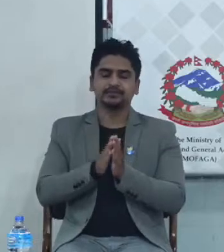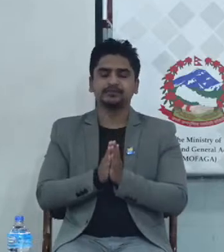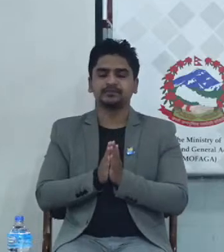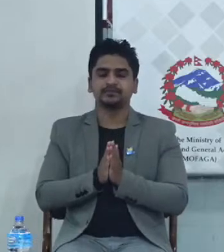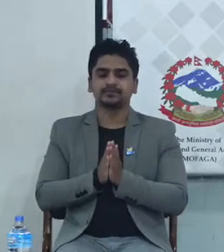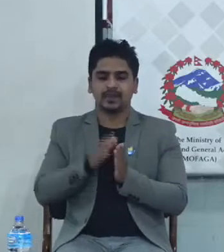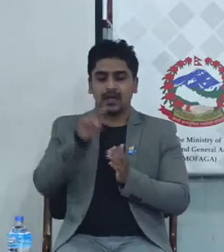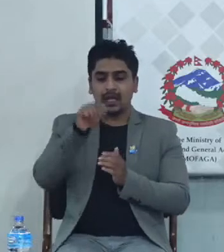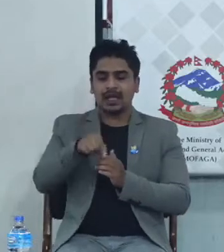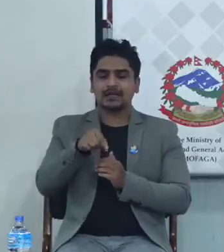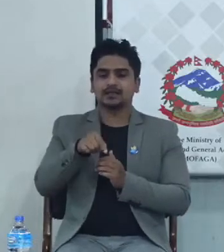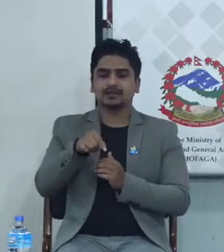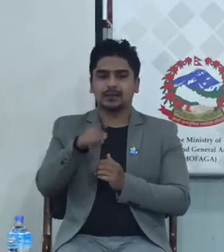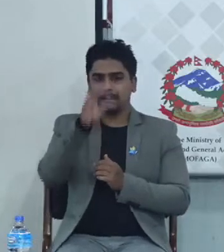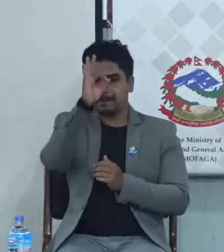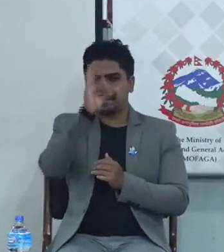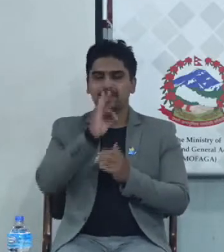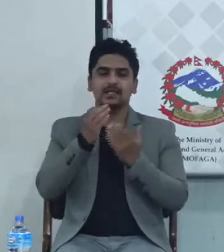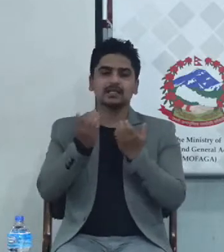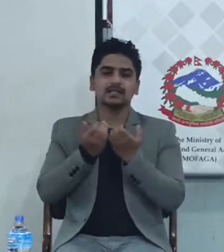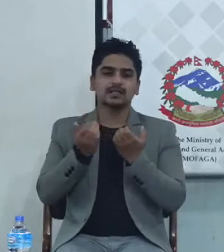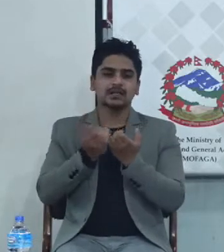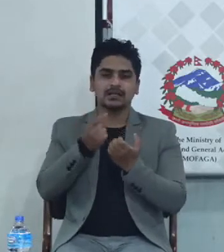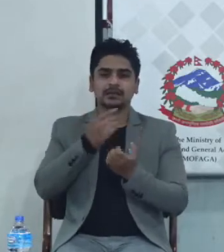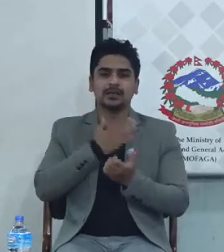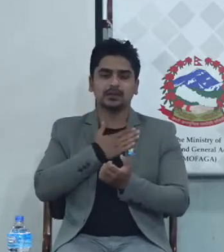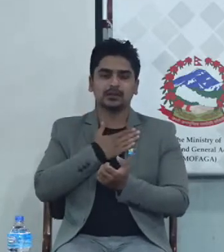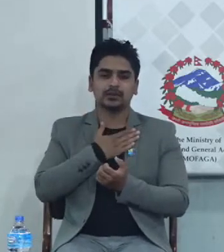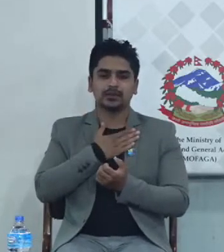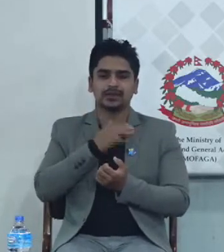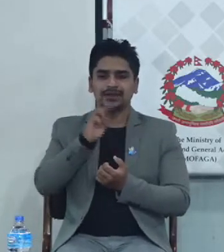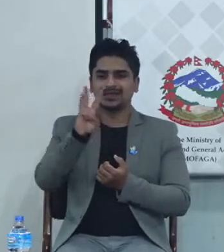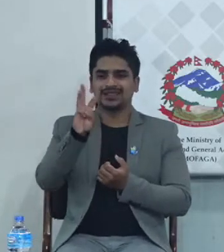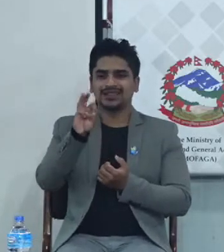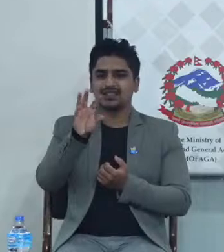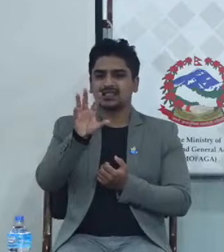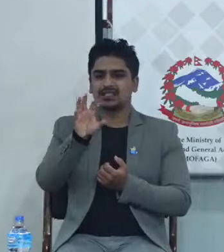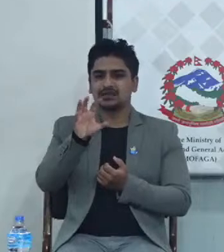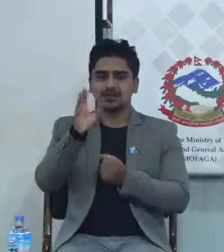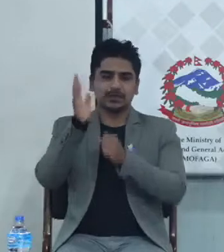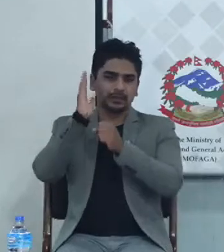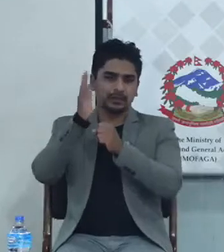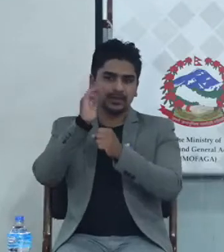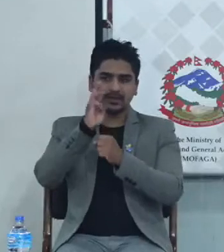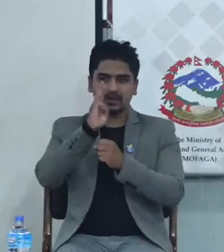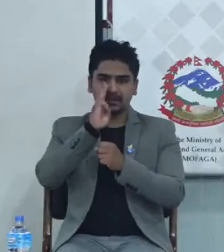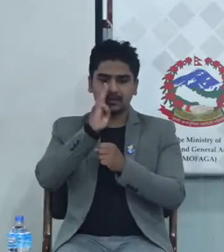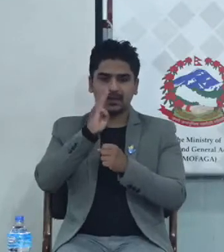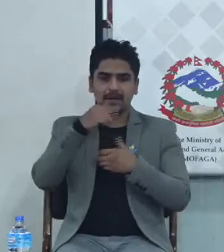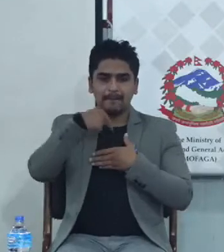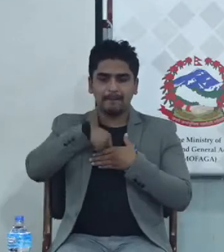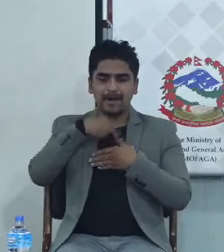altogether we have a 30 minutes presentation, emotional care and psychosocial intervention. We focus on that, and